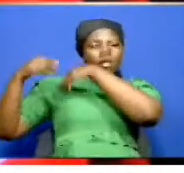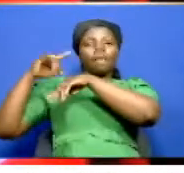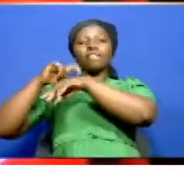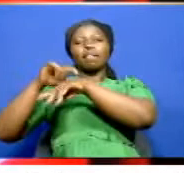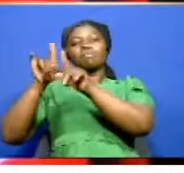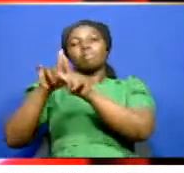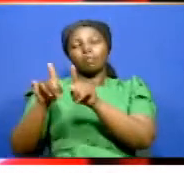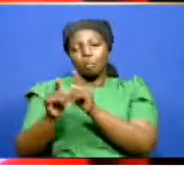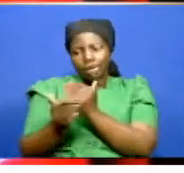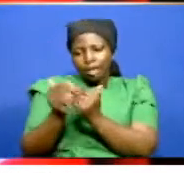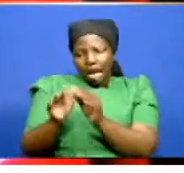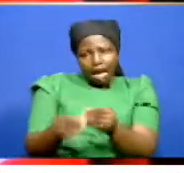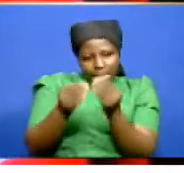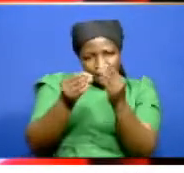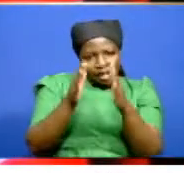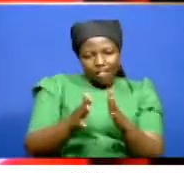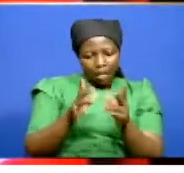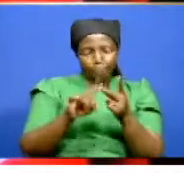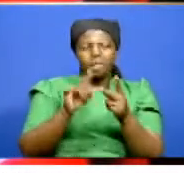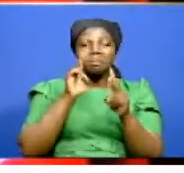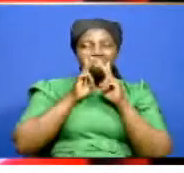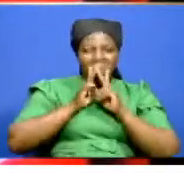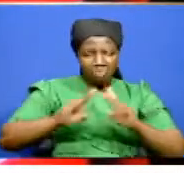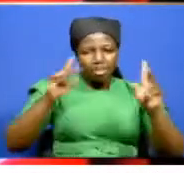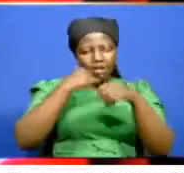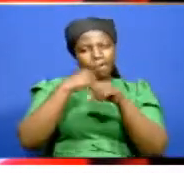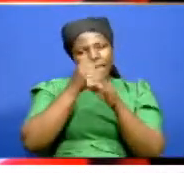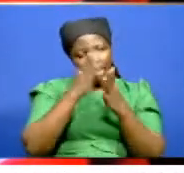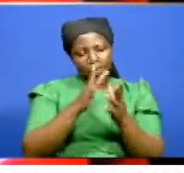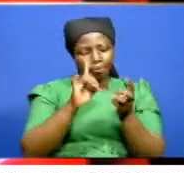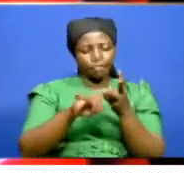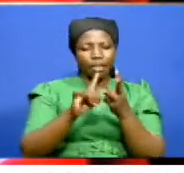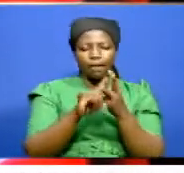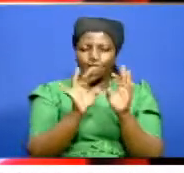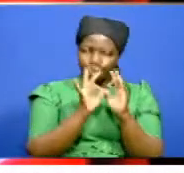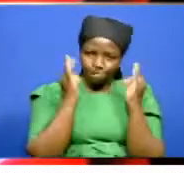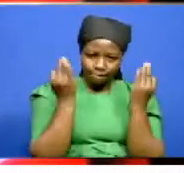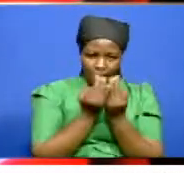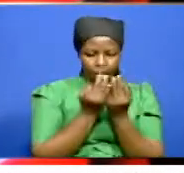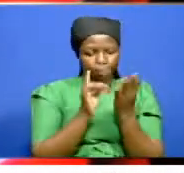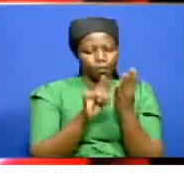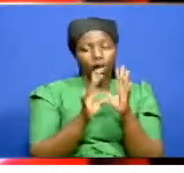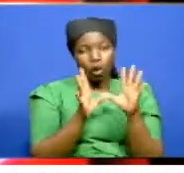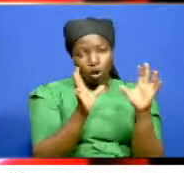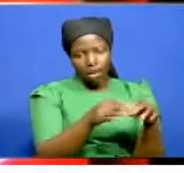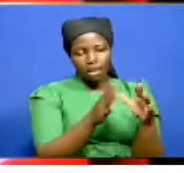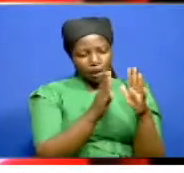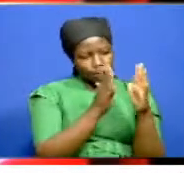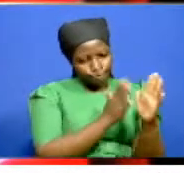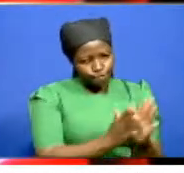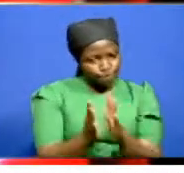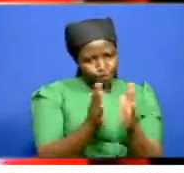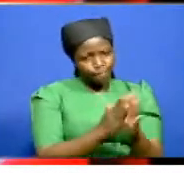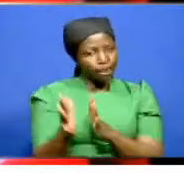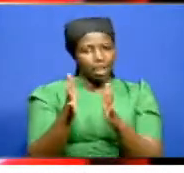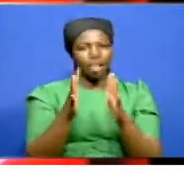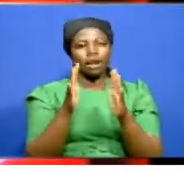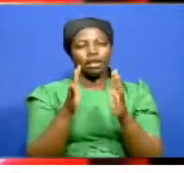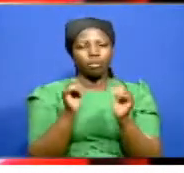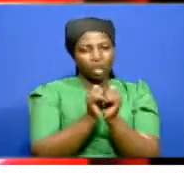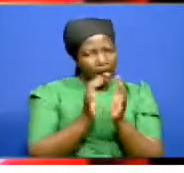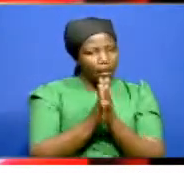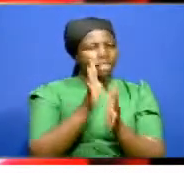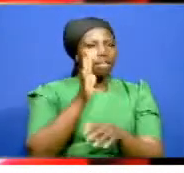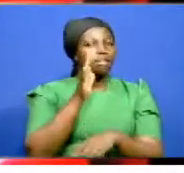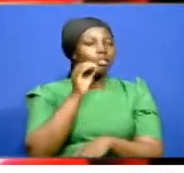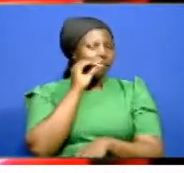caregivers, peacemakers, family and community organizers, alongside their domestic and